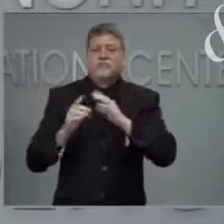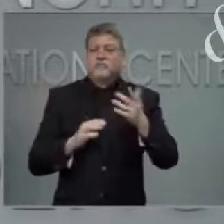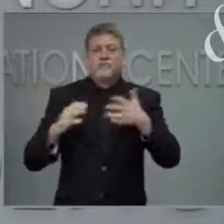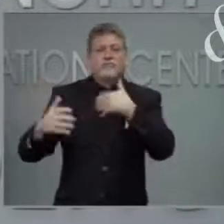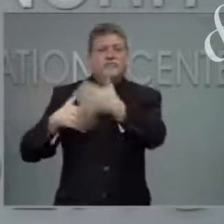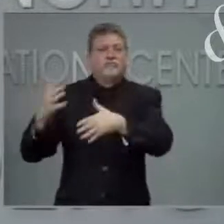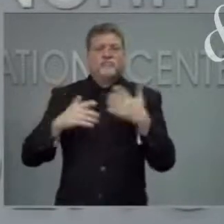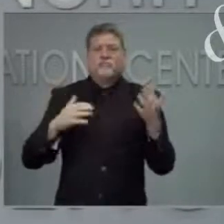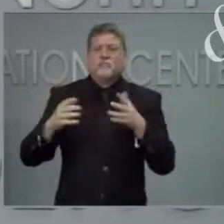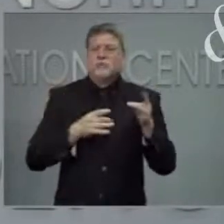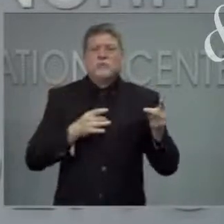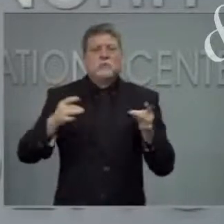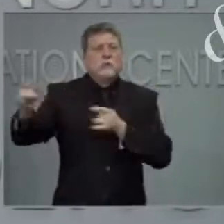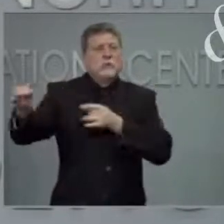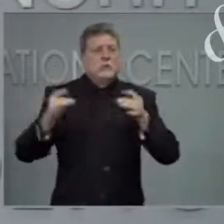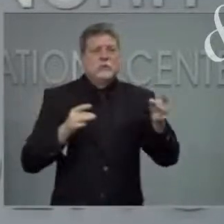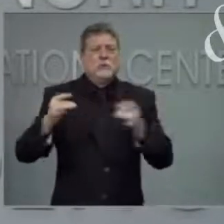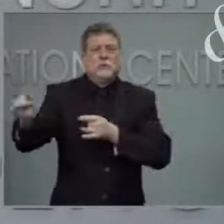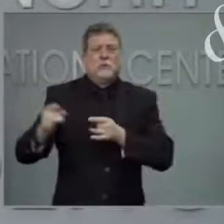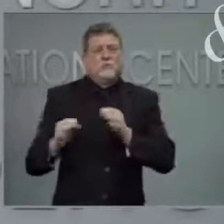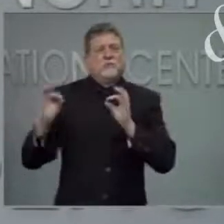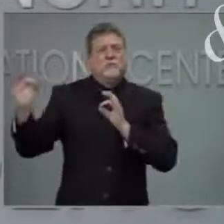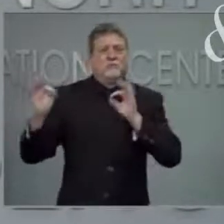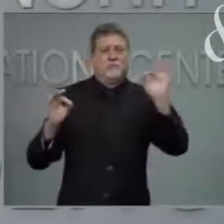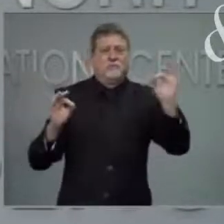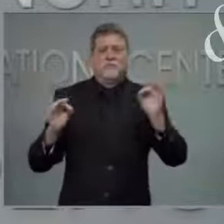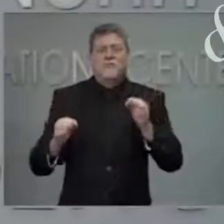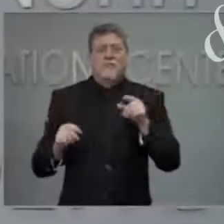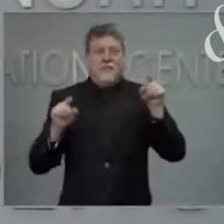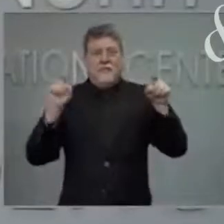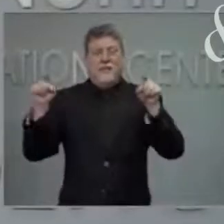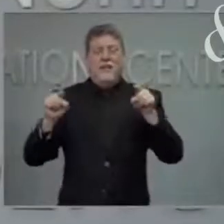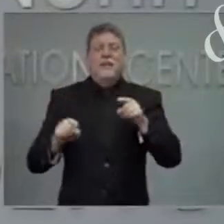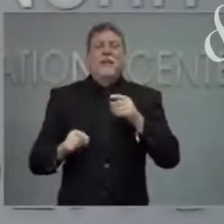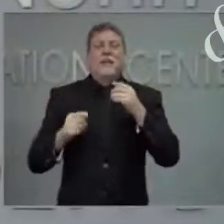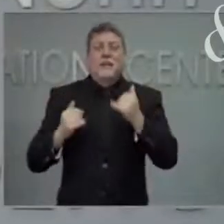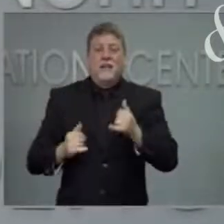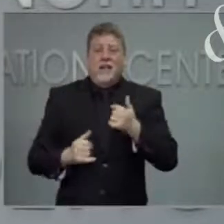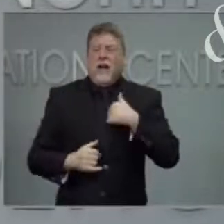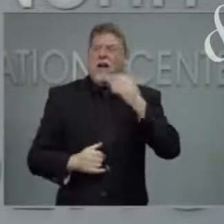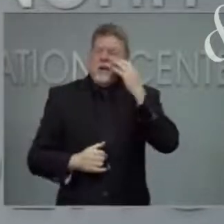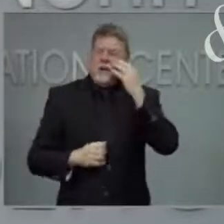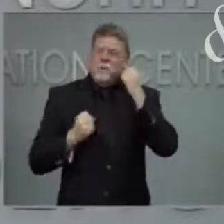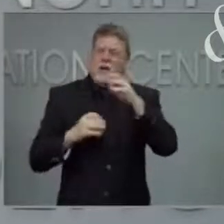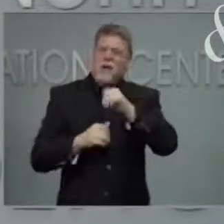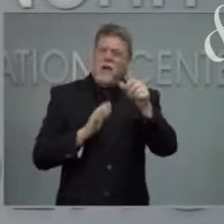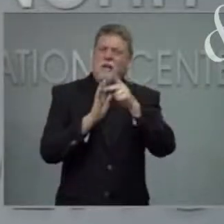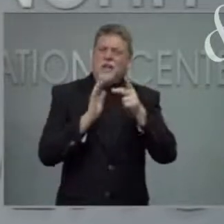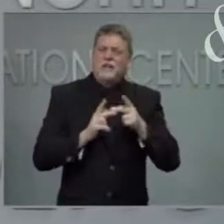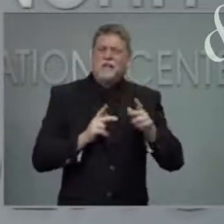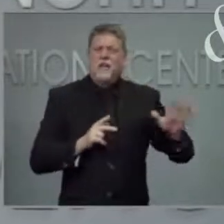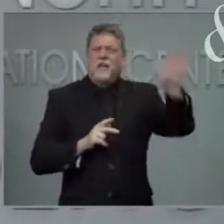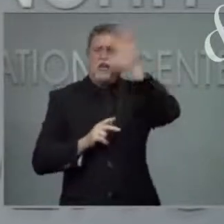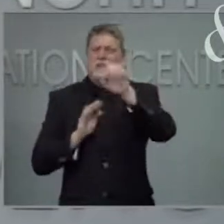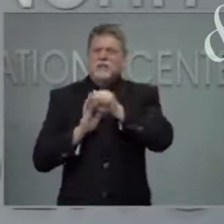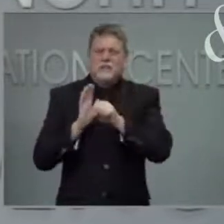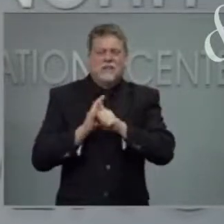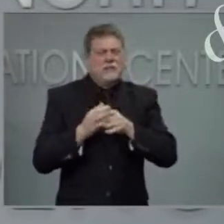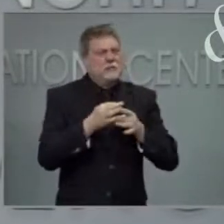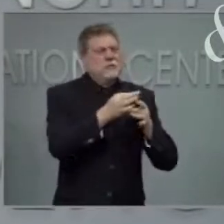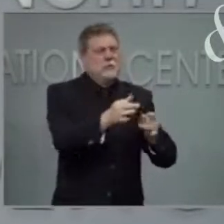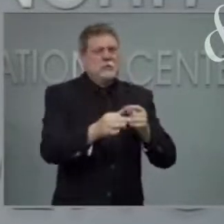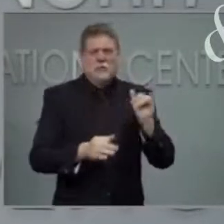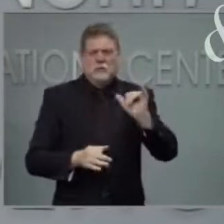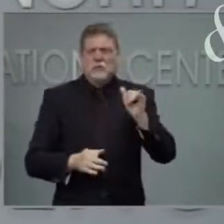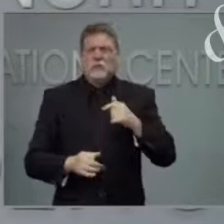moving out quickly. And so all of this across the state is happening, and great visits. Very excited to be